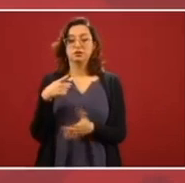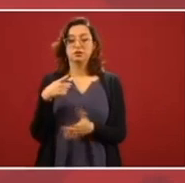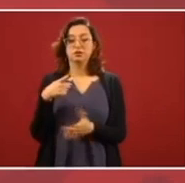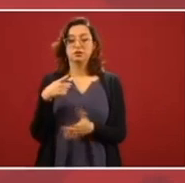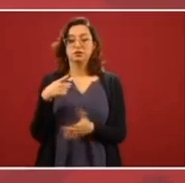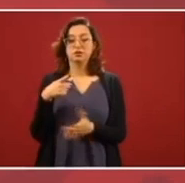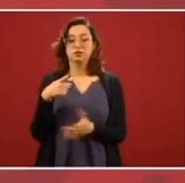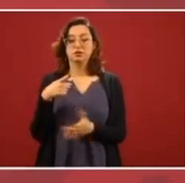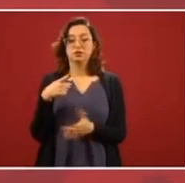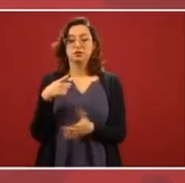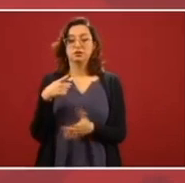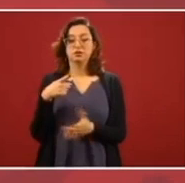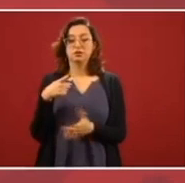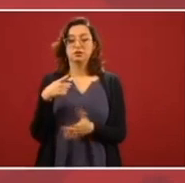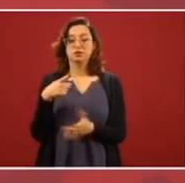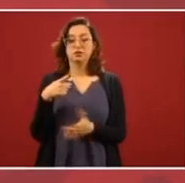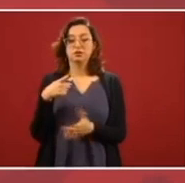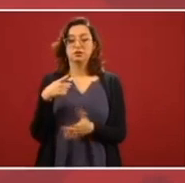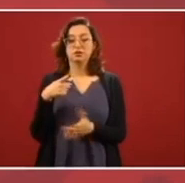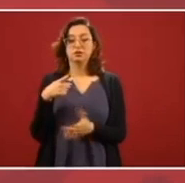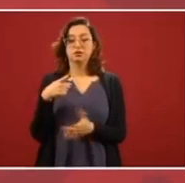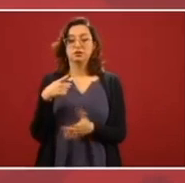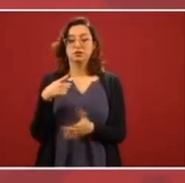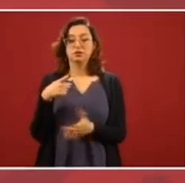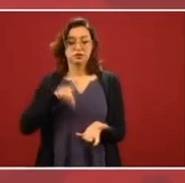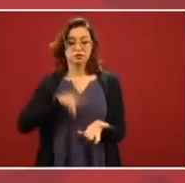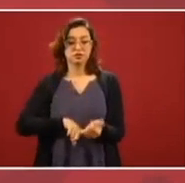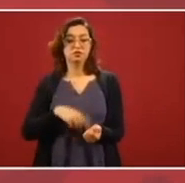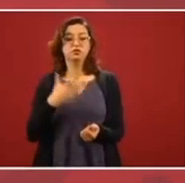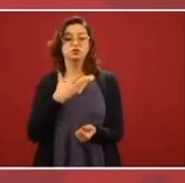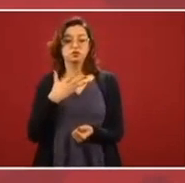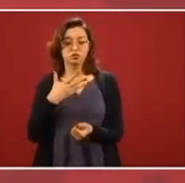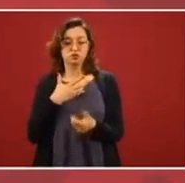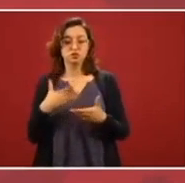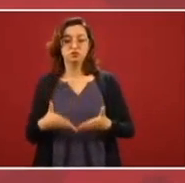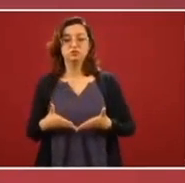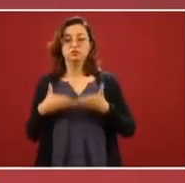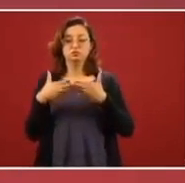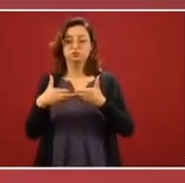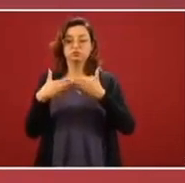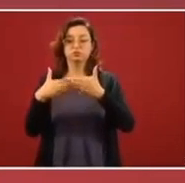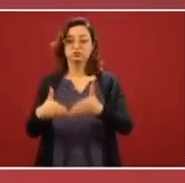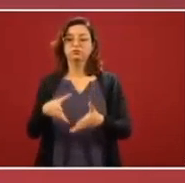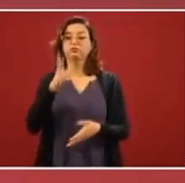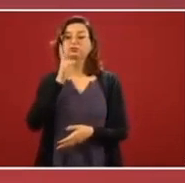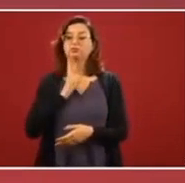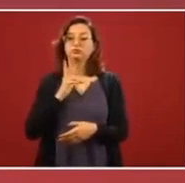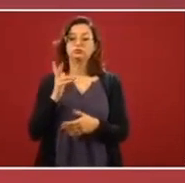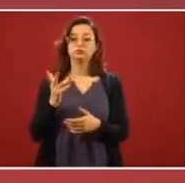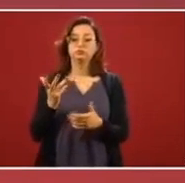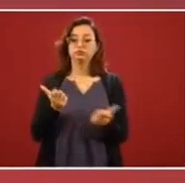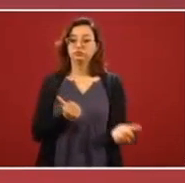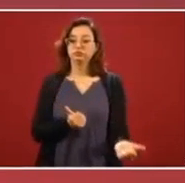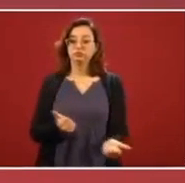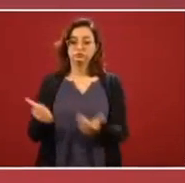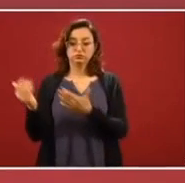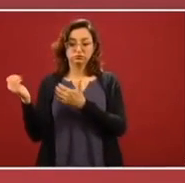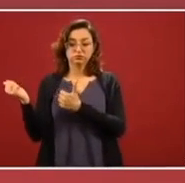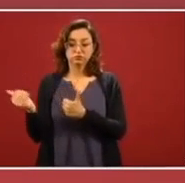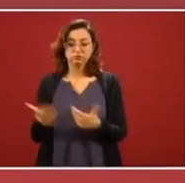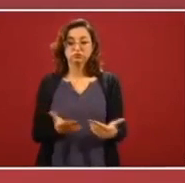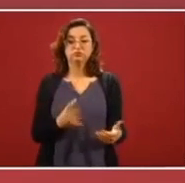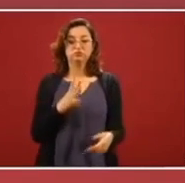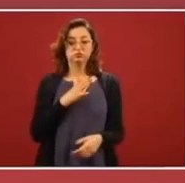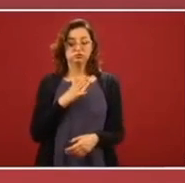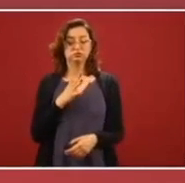boats para transportar in order to transport petróleo,